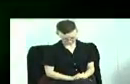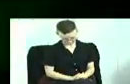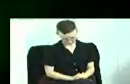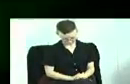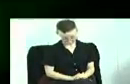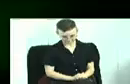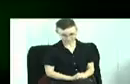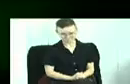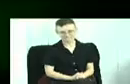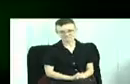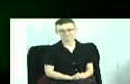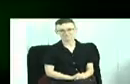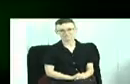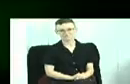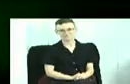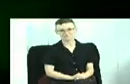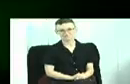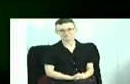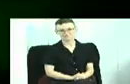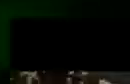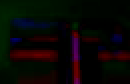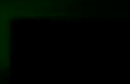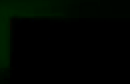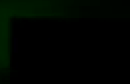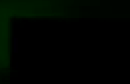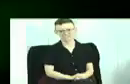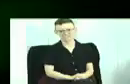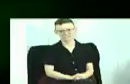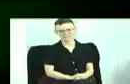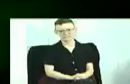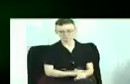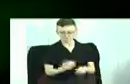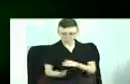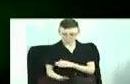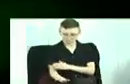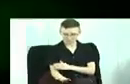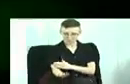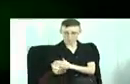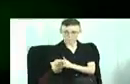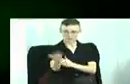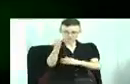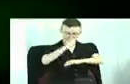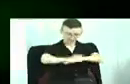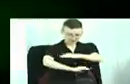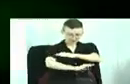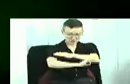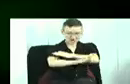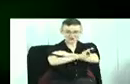Morning has broken.